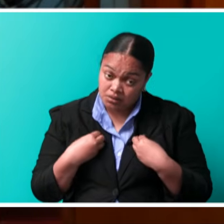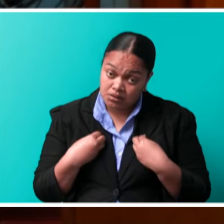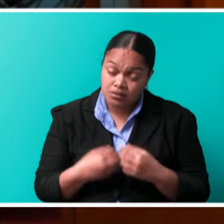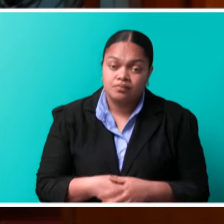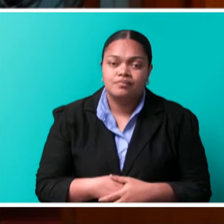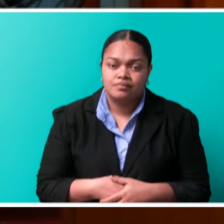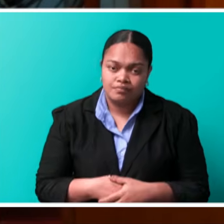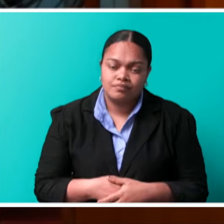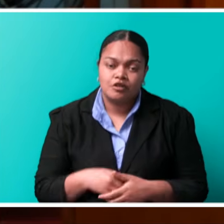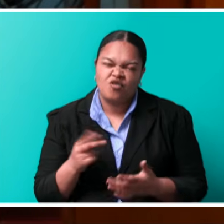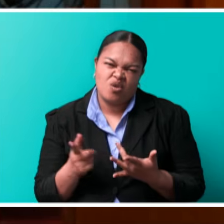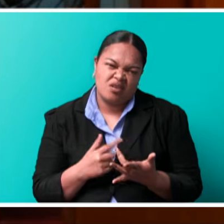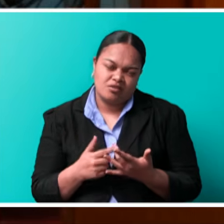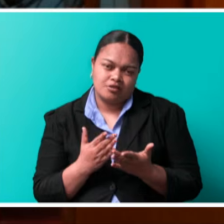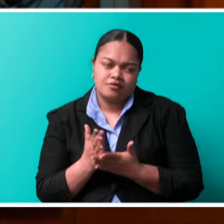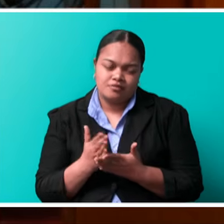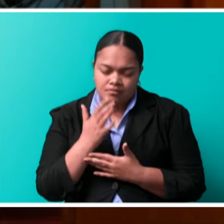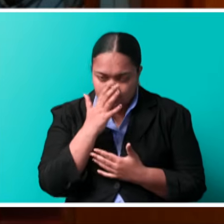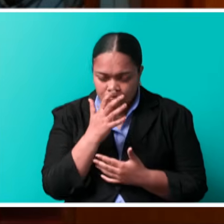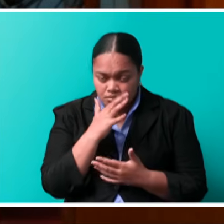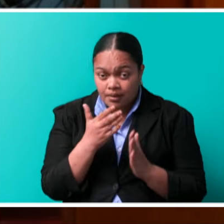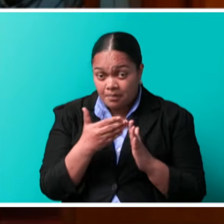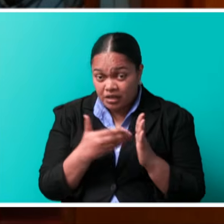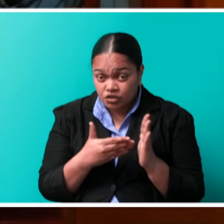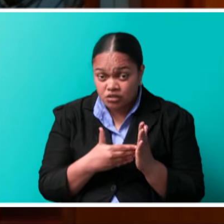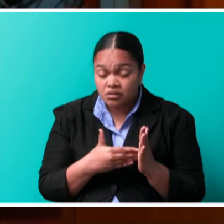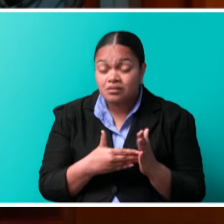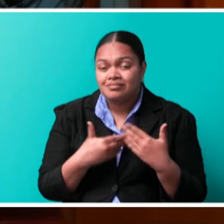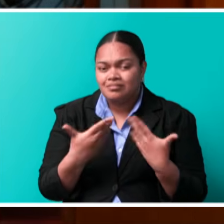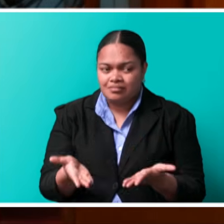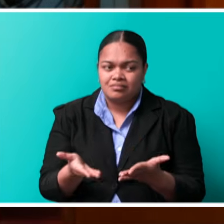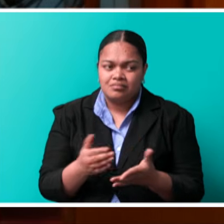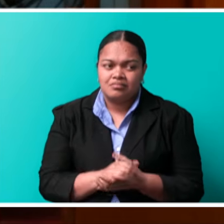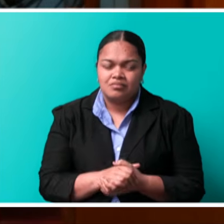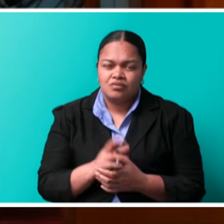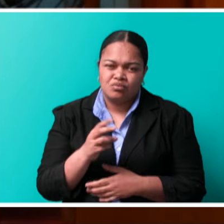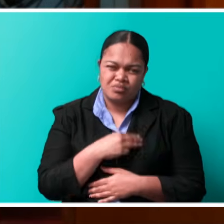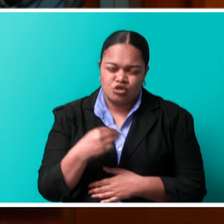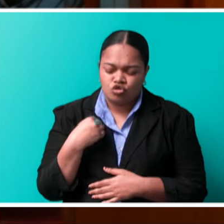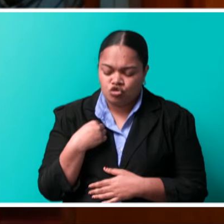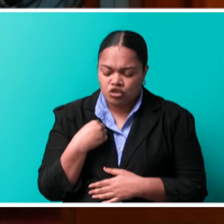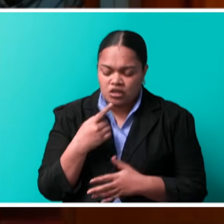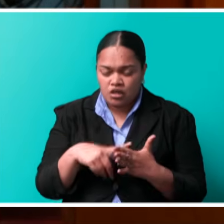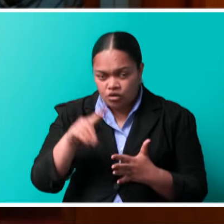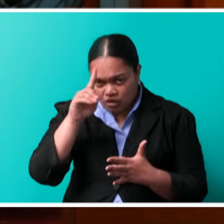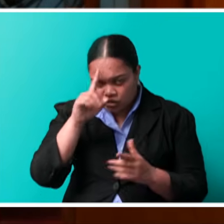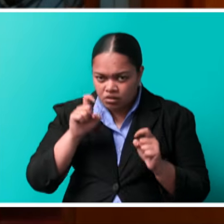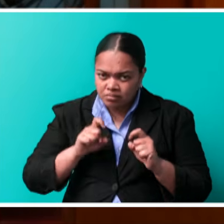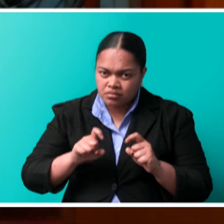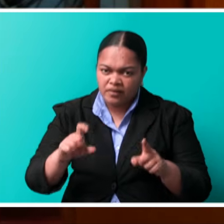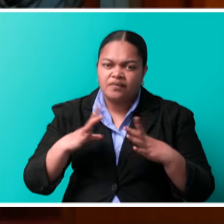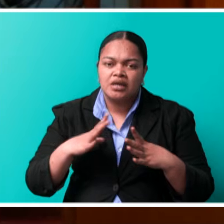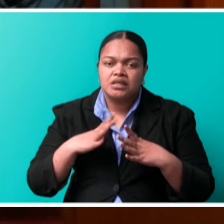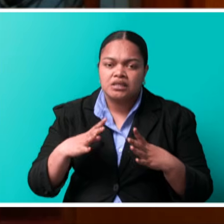opportunities. The budget allocates $708 million to the Ministry of Education and maintains free